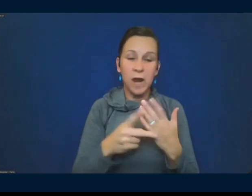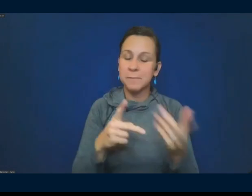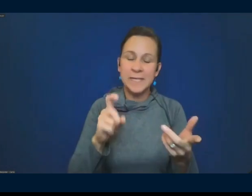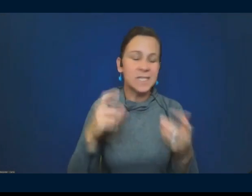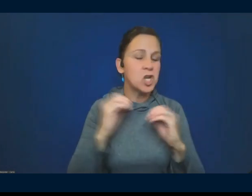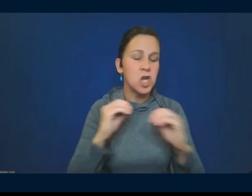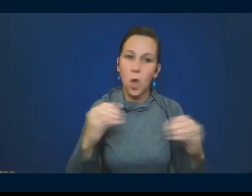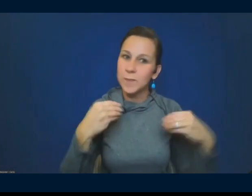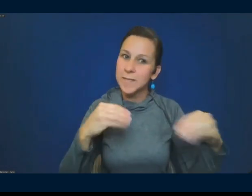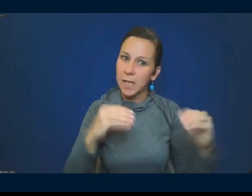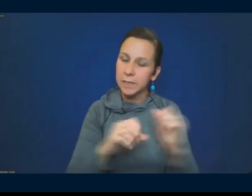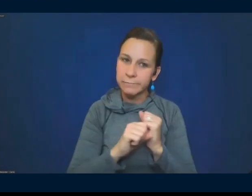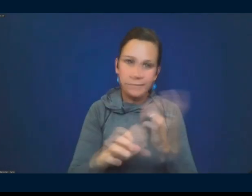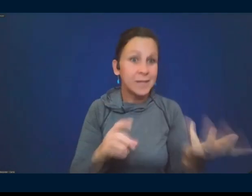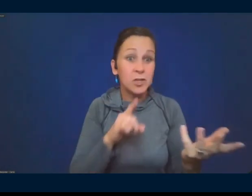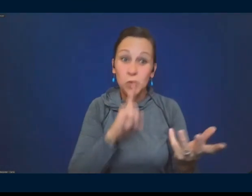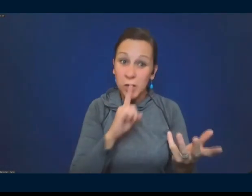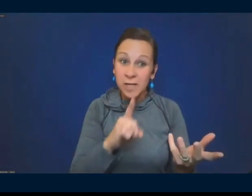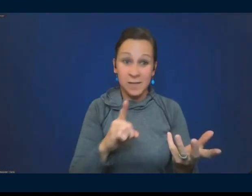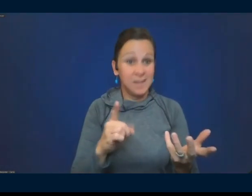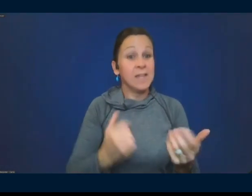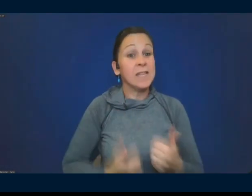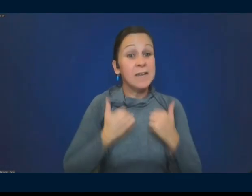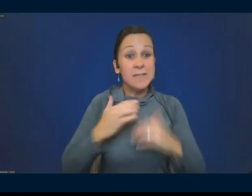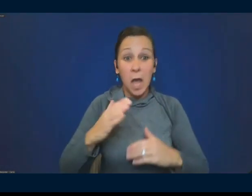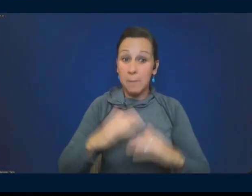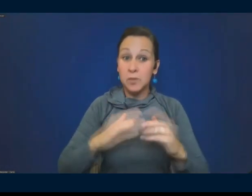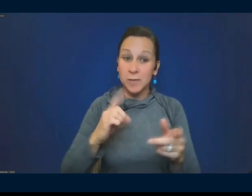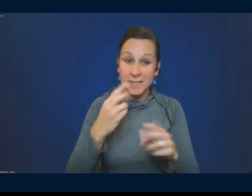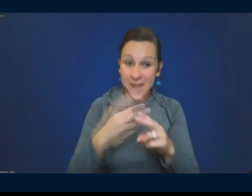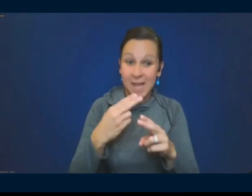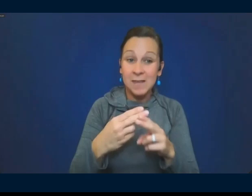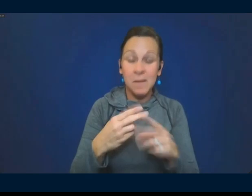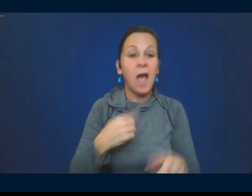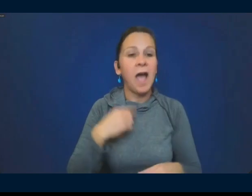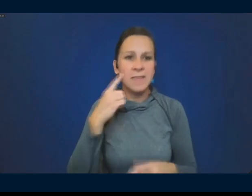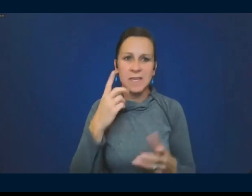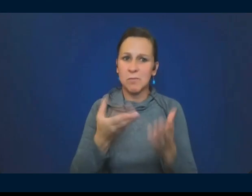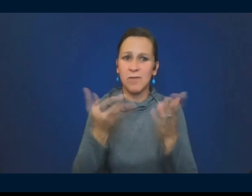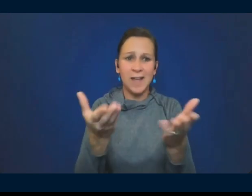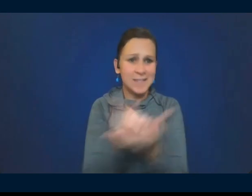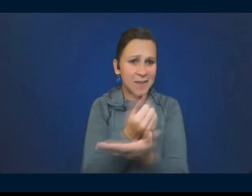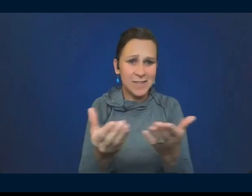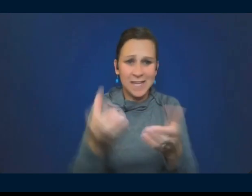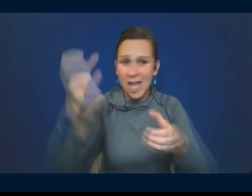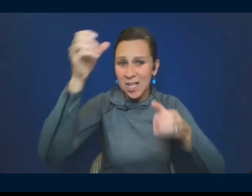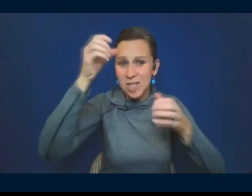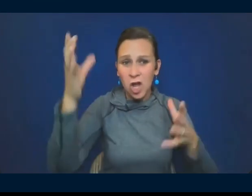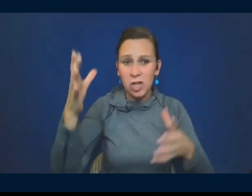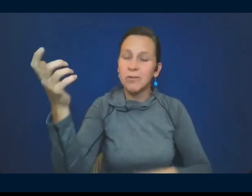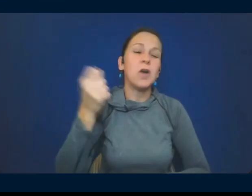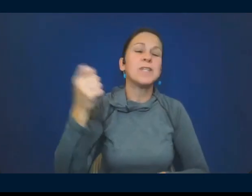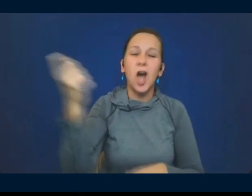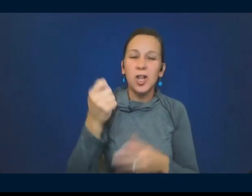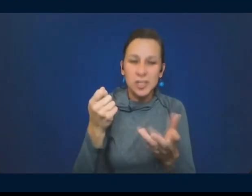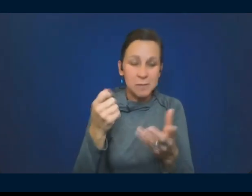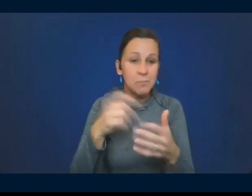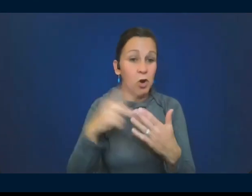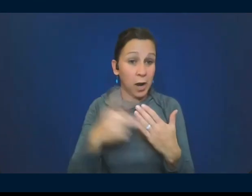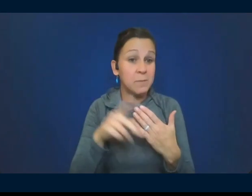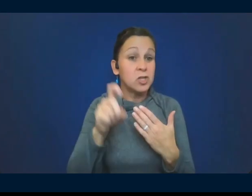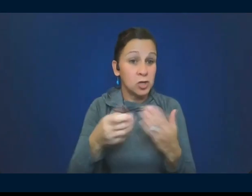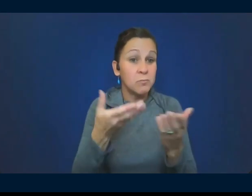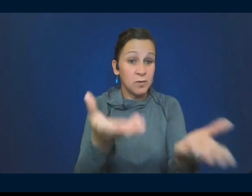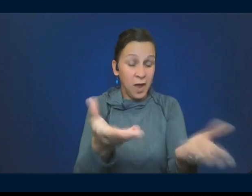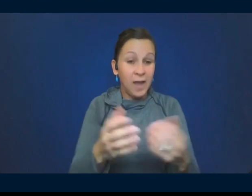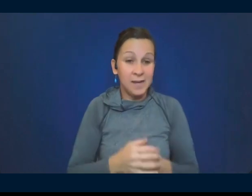Marshall Scholarship Program, I think it really lives up to its name. I think it provides everything that a scholarship program should provide. There's so much to be said. We're